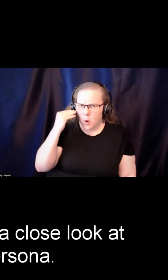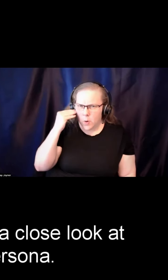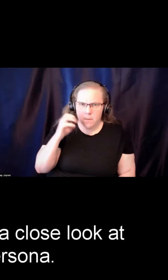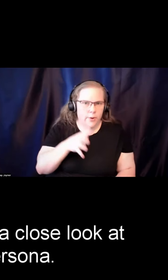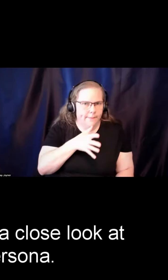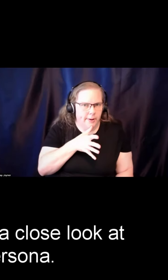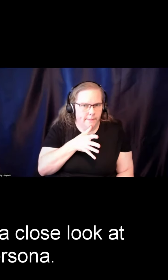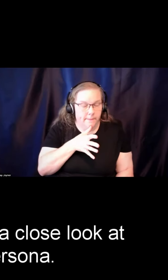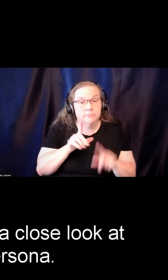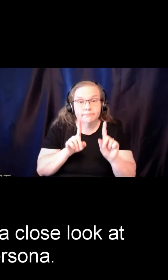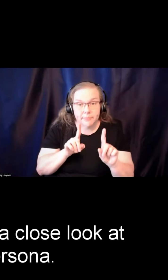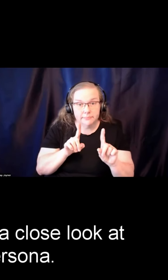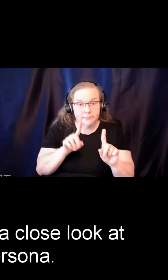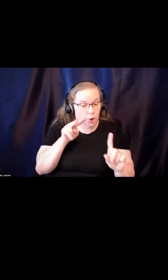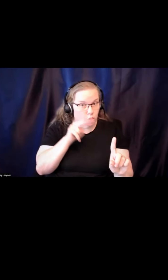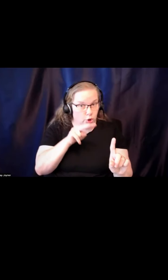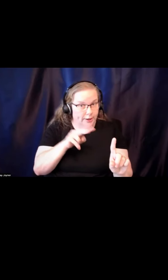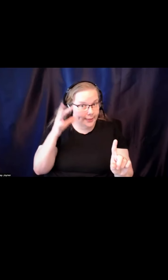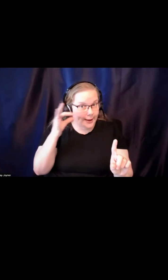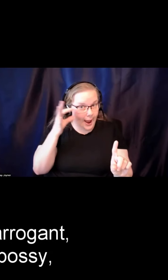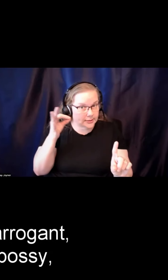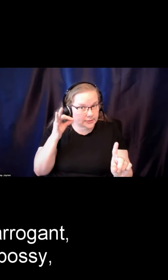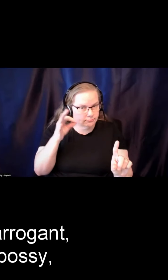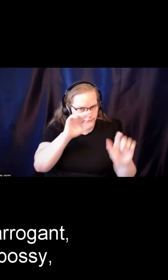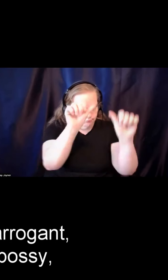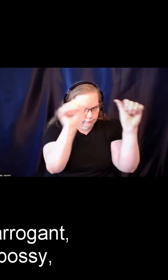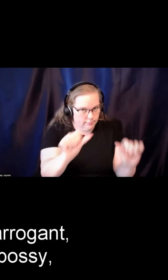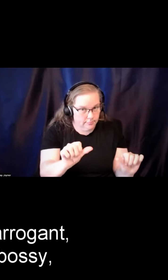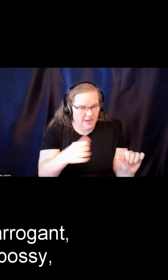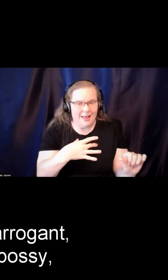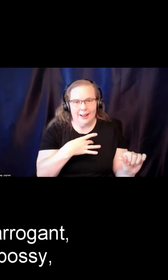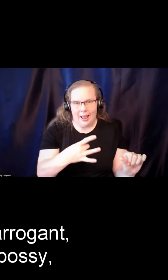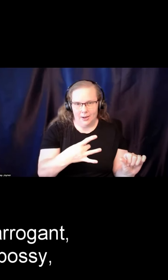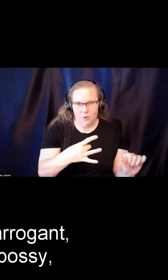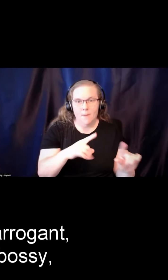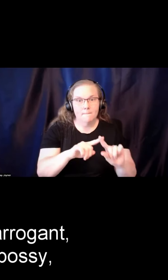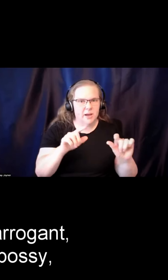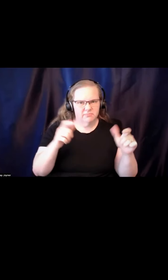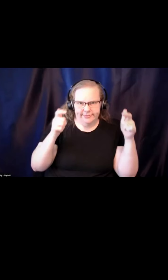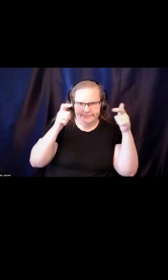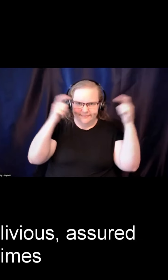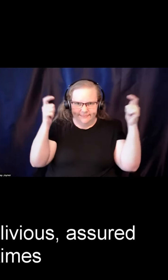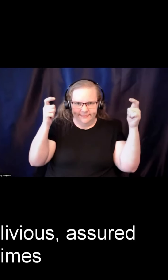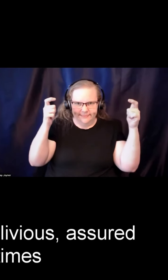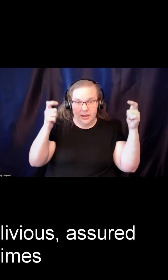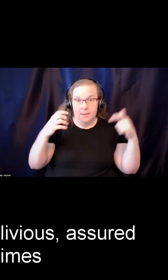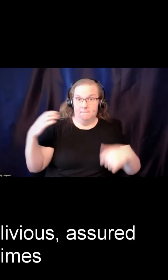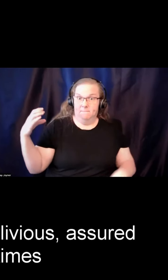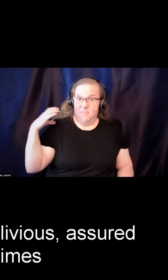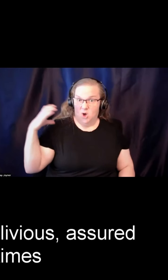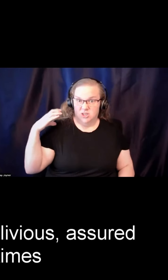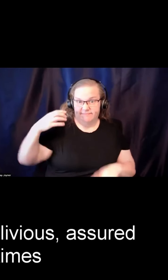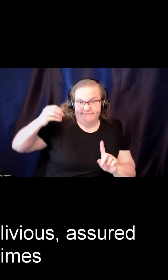seriously, take a close look at the cat's persona. Likeable yet arrogant, irresistibly bossy, well-meaning